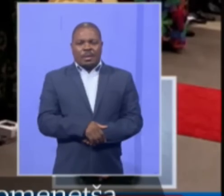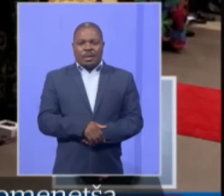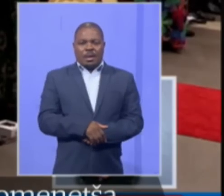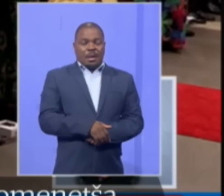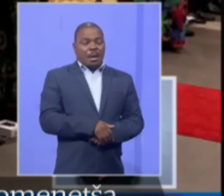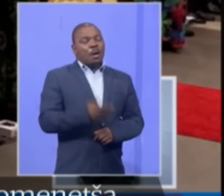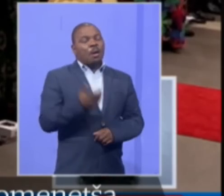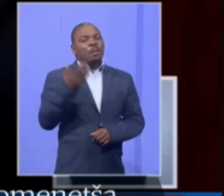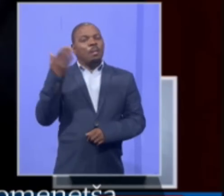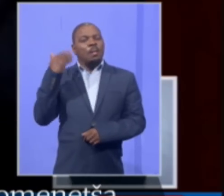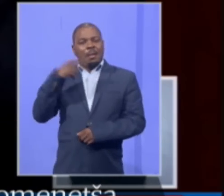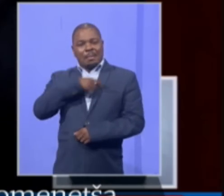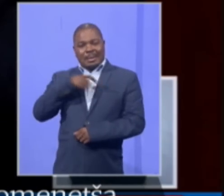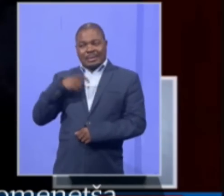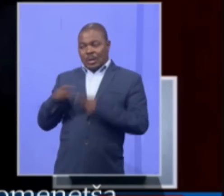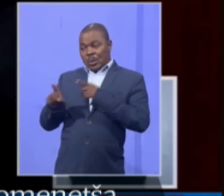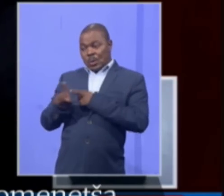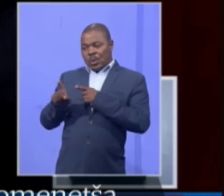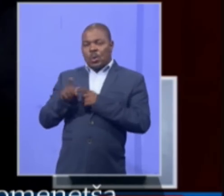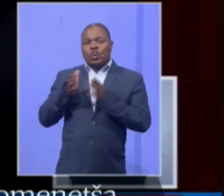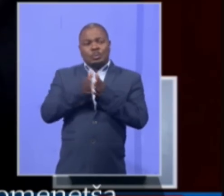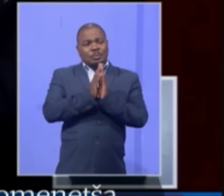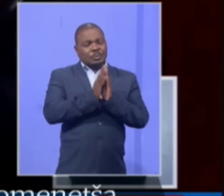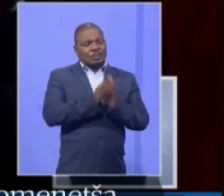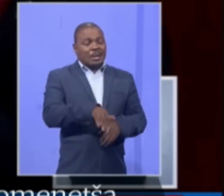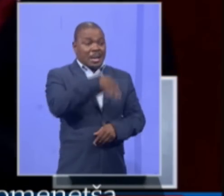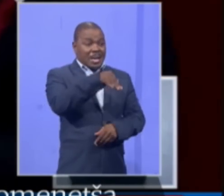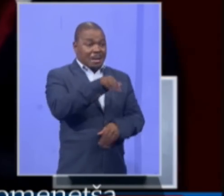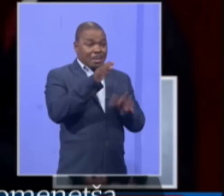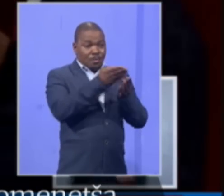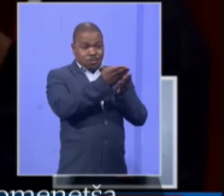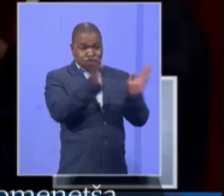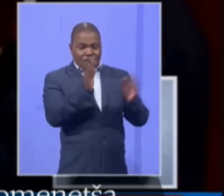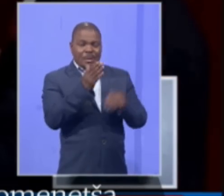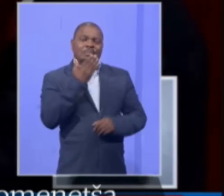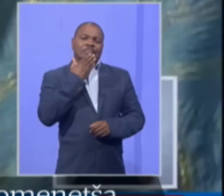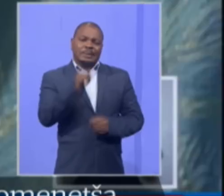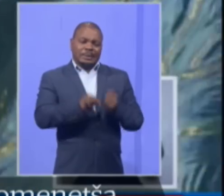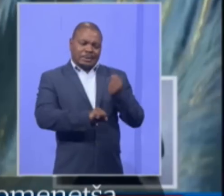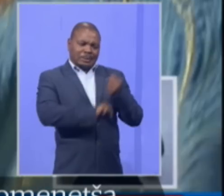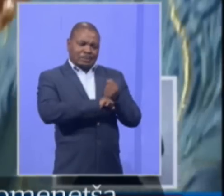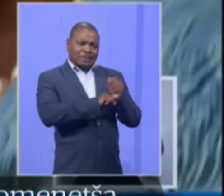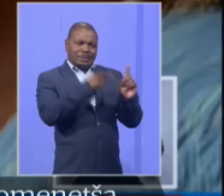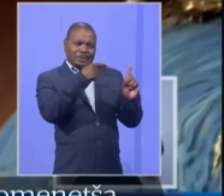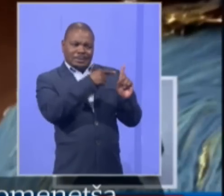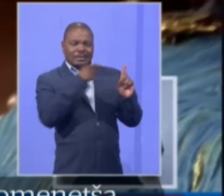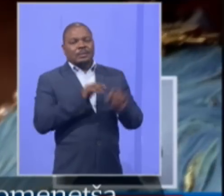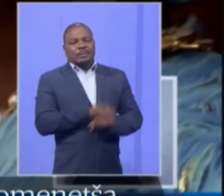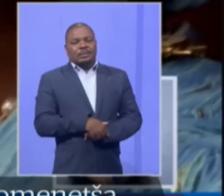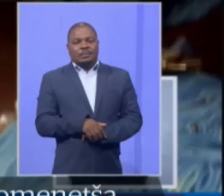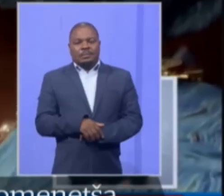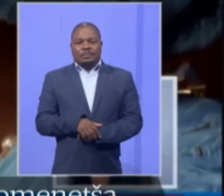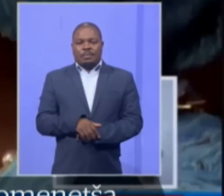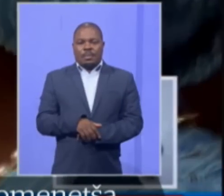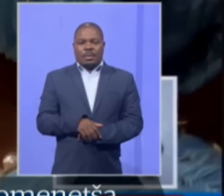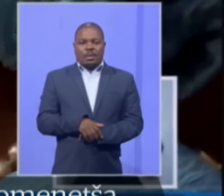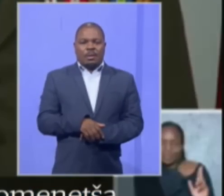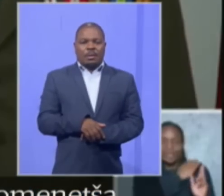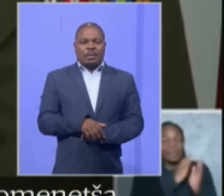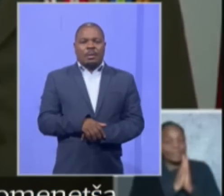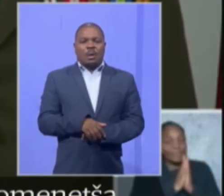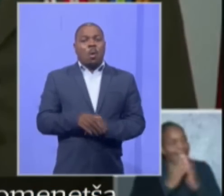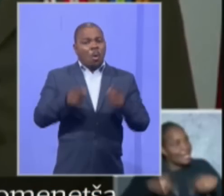beile mmeja fatshe o ile a kopa baahi ba Namibia ho tshehetsa mohlahlami wa hae. Let us